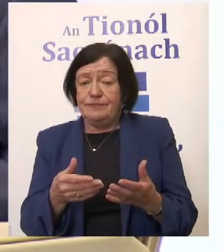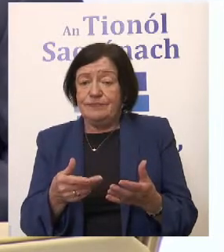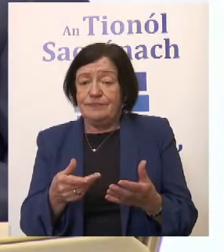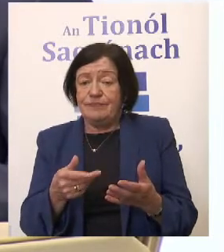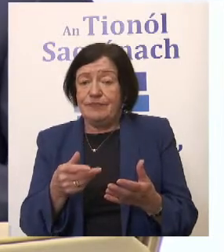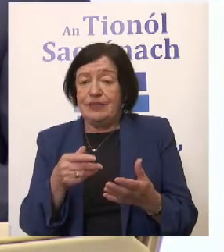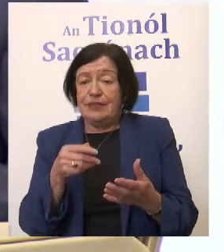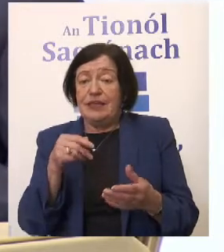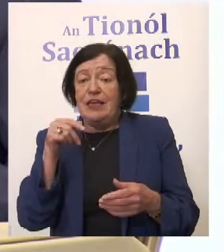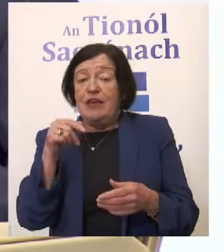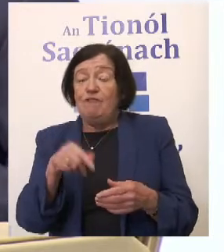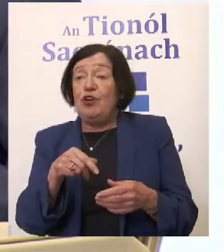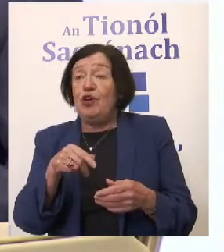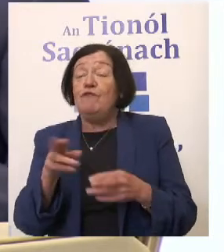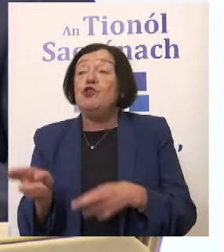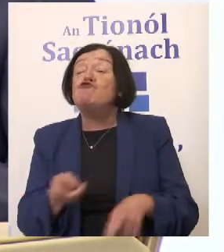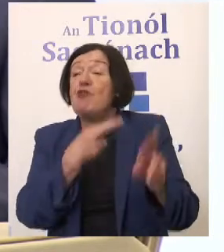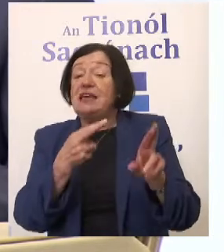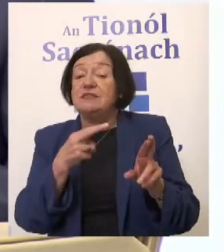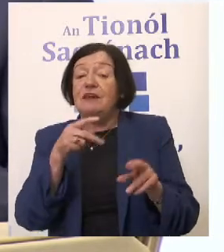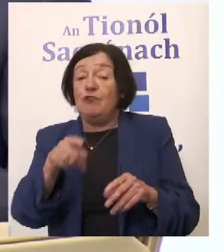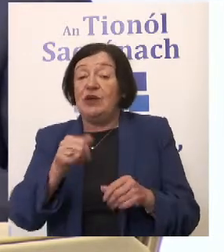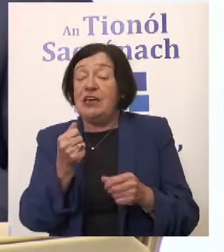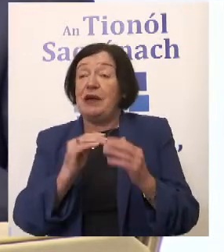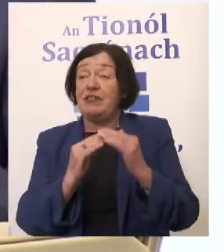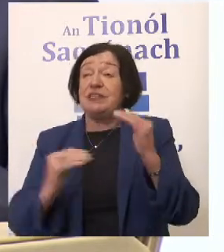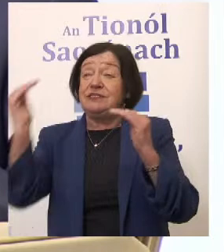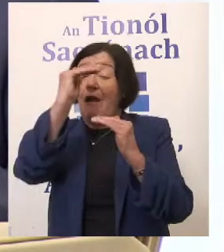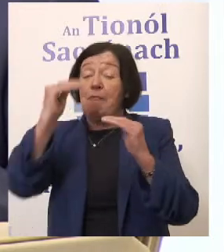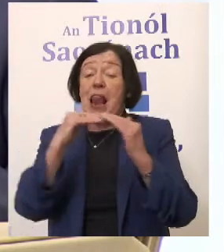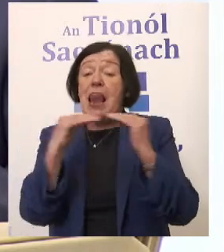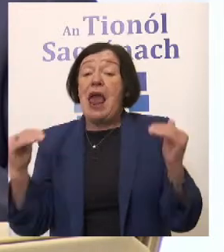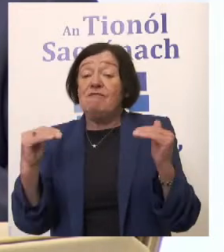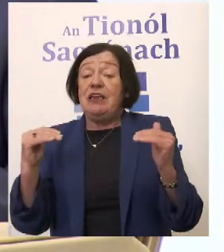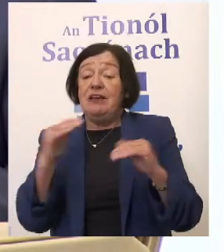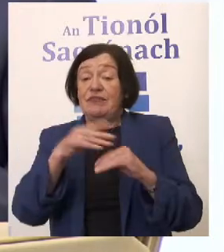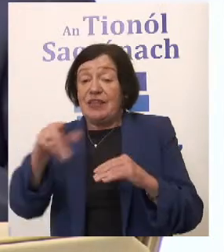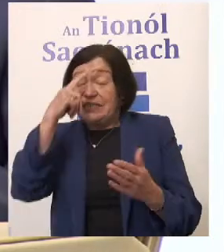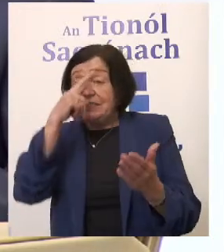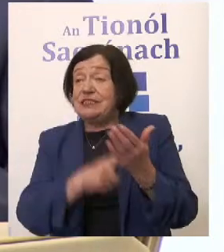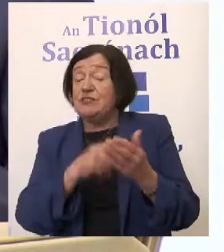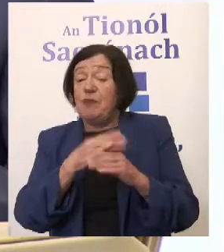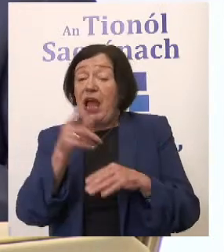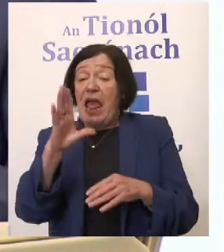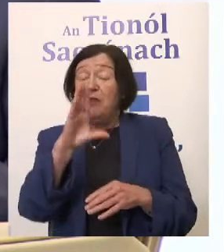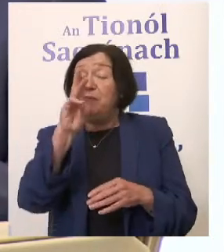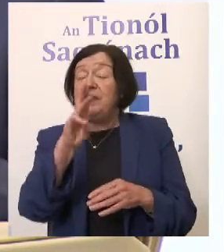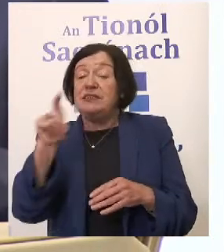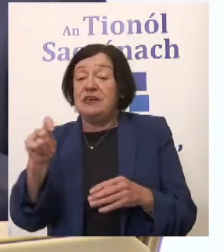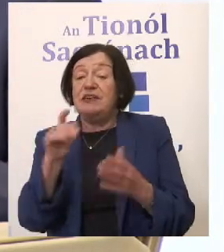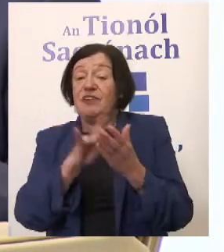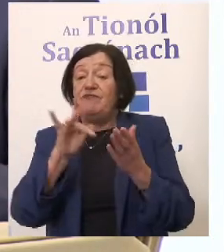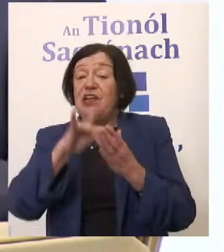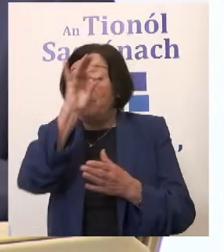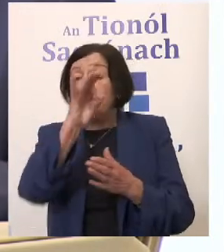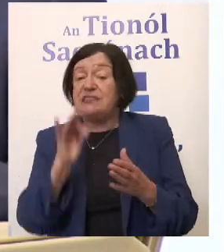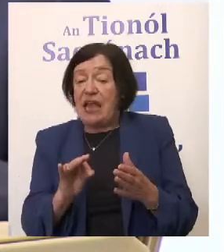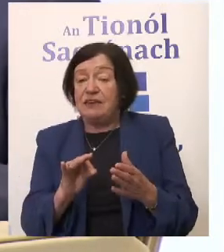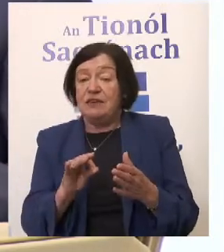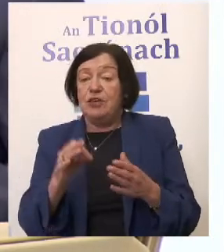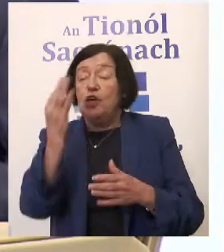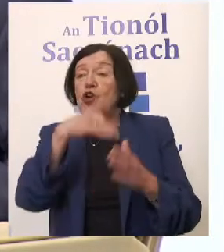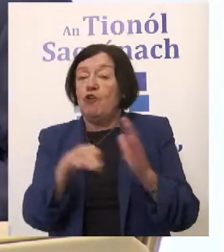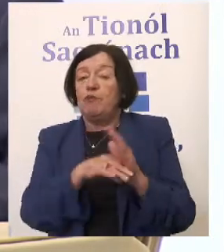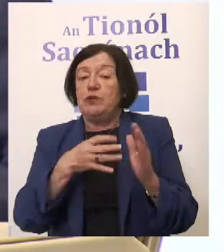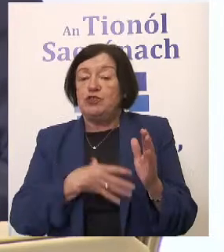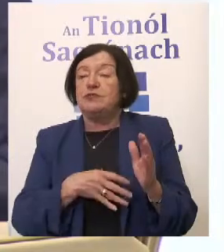it's a logical thing, because if you raise it, if you keep it at the top level for that decision about local property tax, the 15% for people who know what you're talking about, government